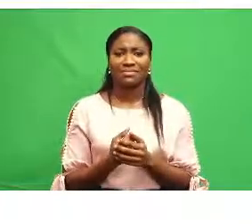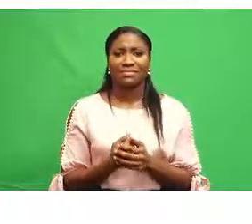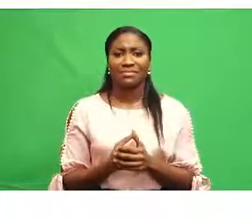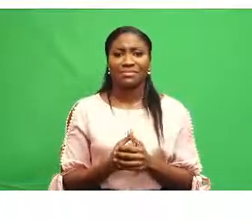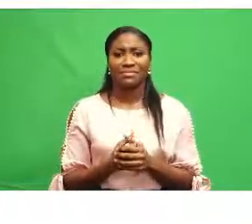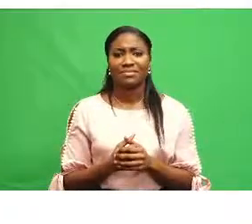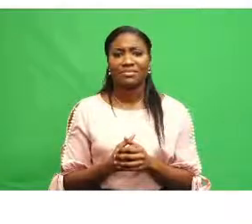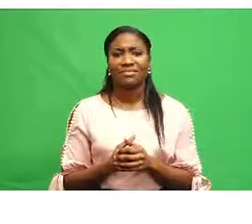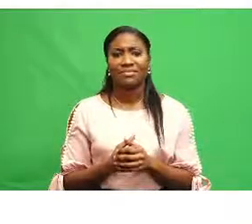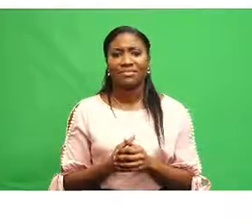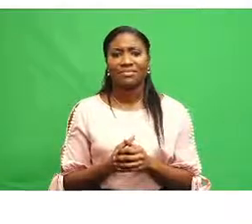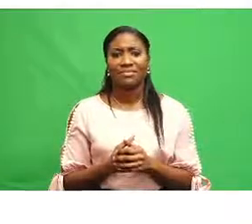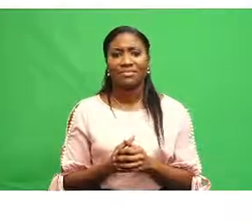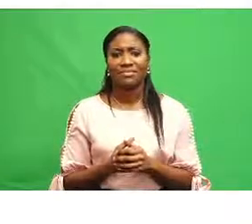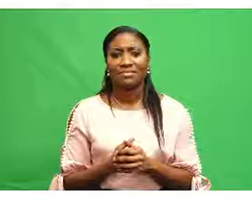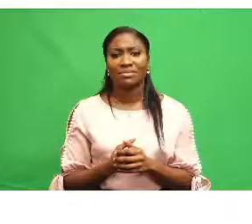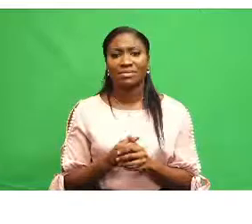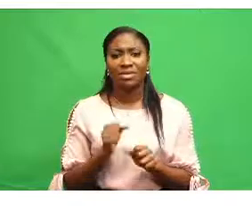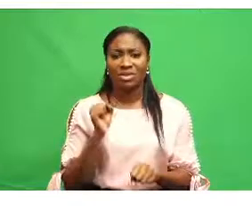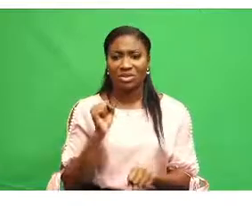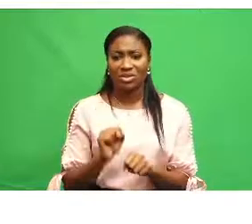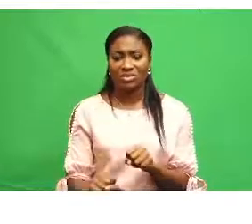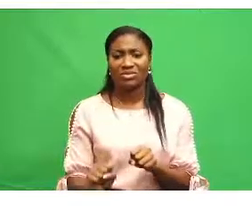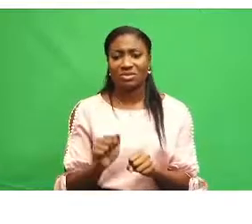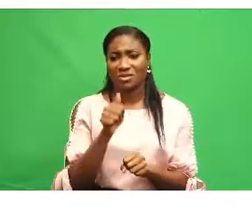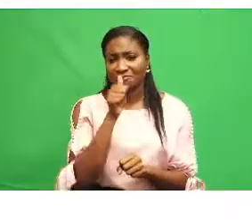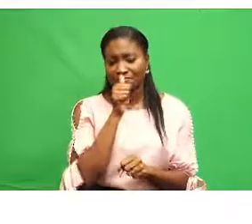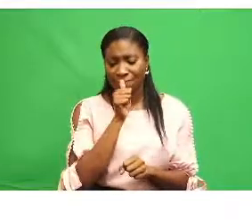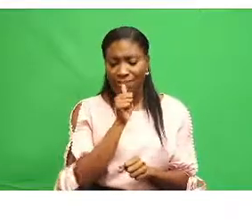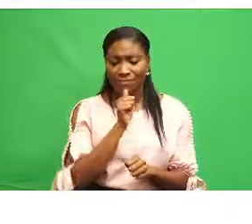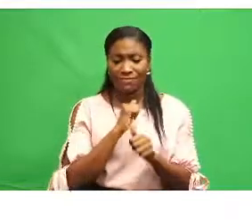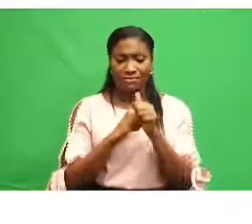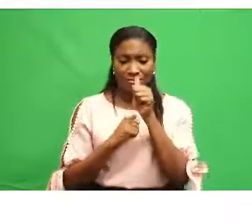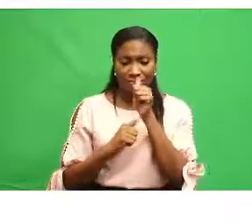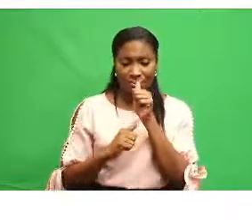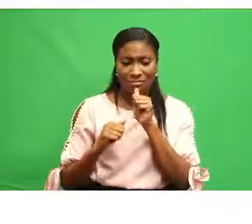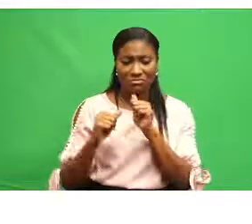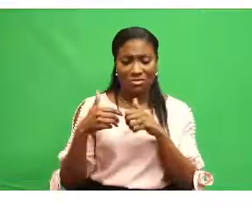abuse. You keep it and you live with it.